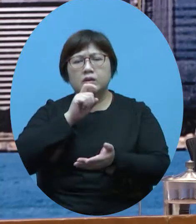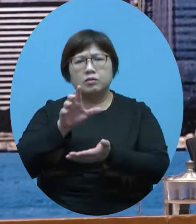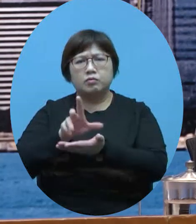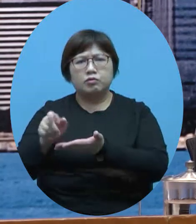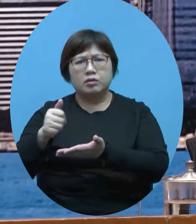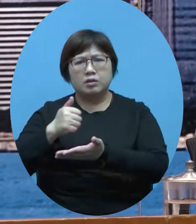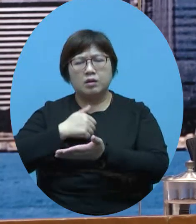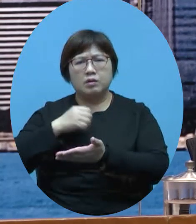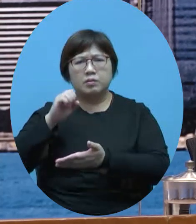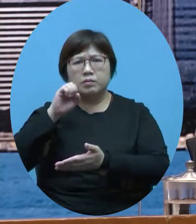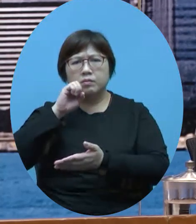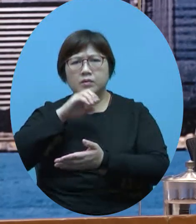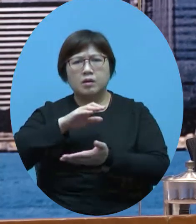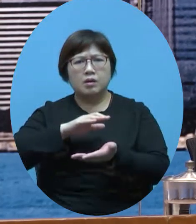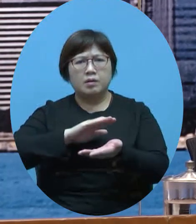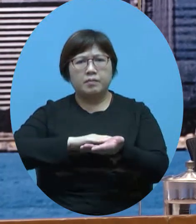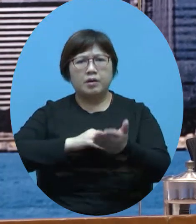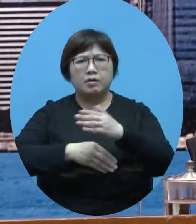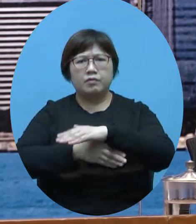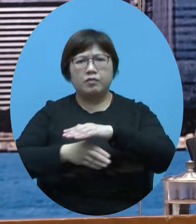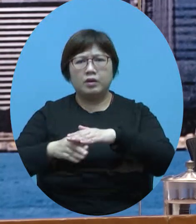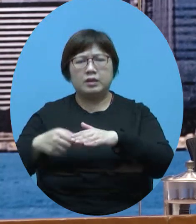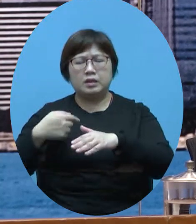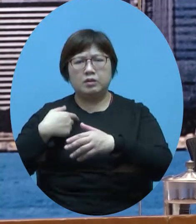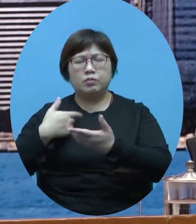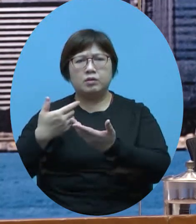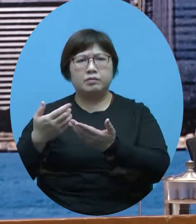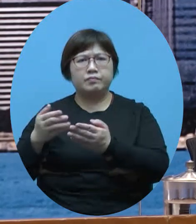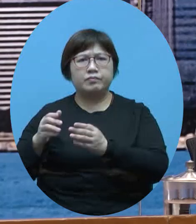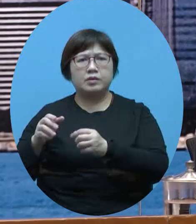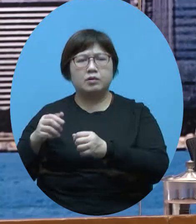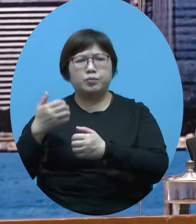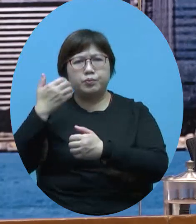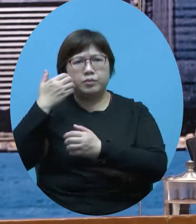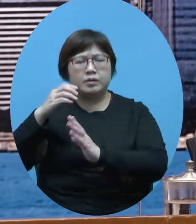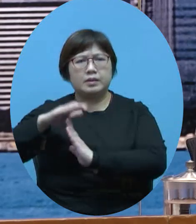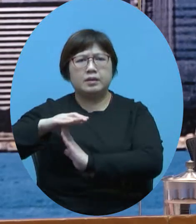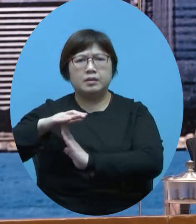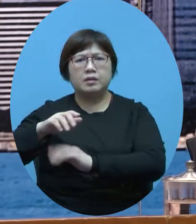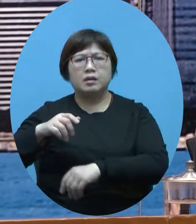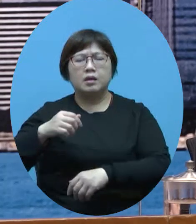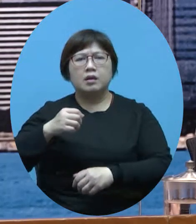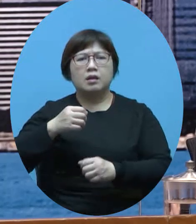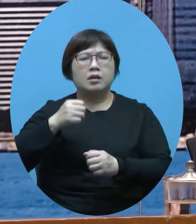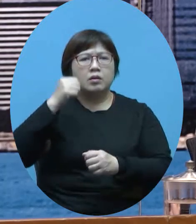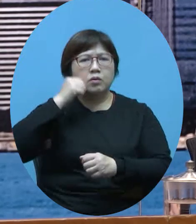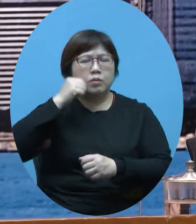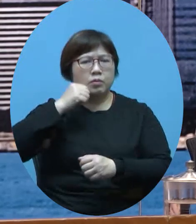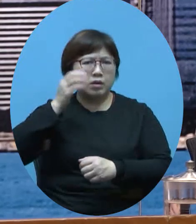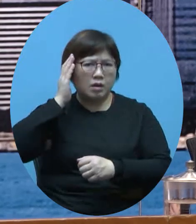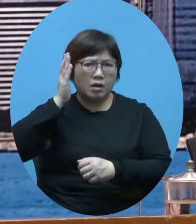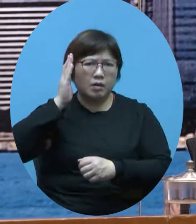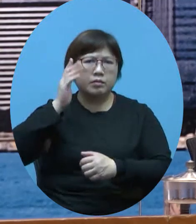then that gentleman, even he was admitted on 29th of in